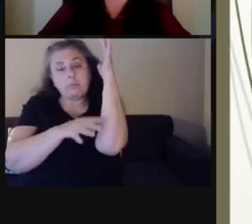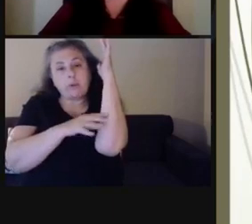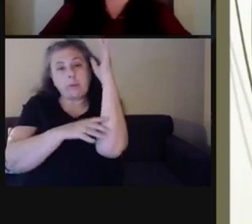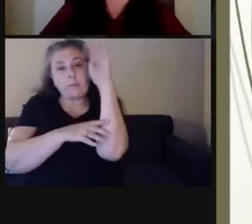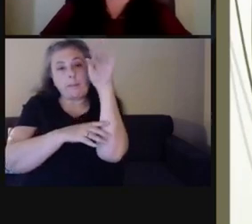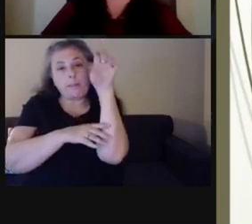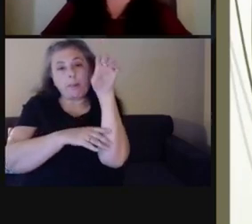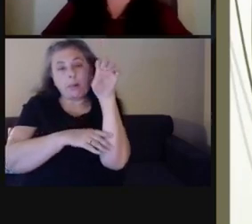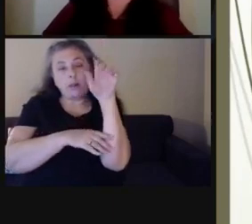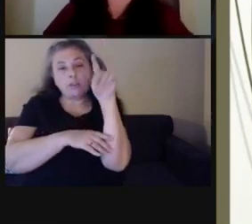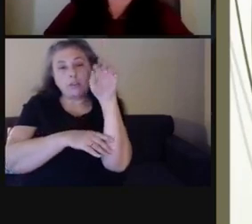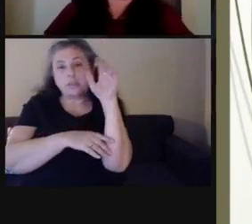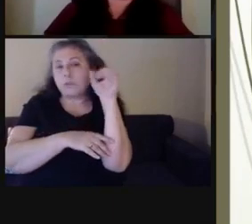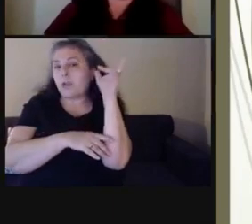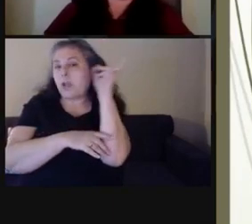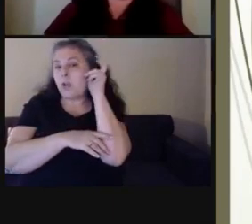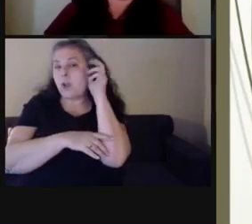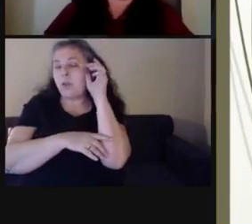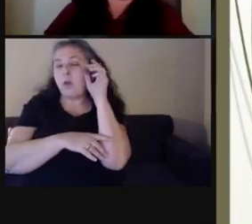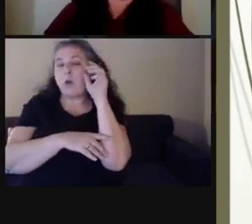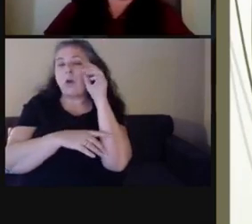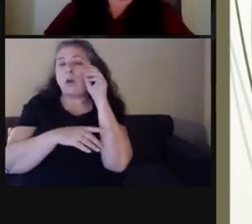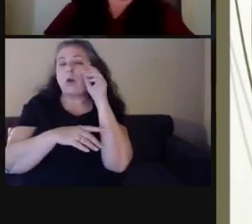when we hear the woodpeckers.